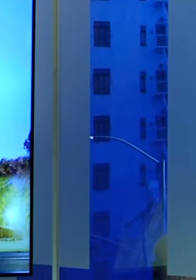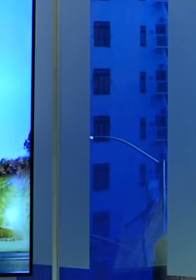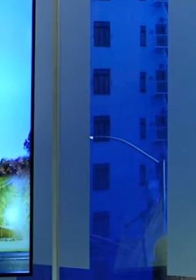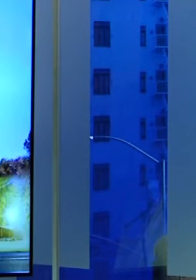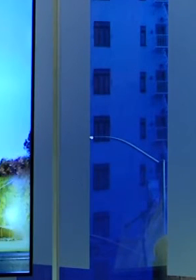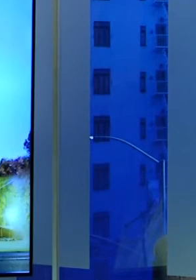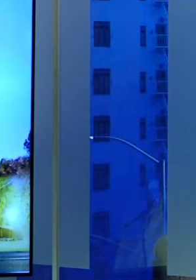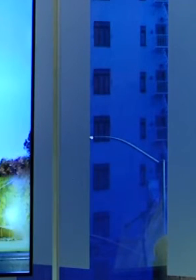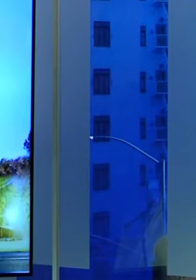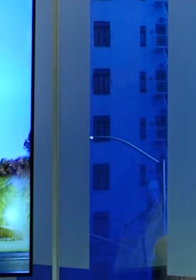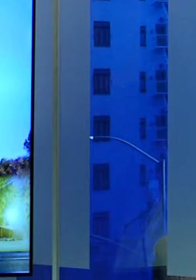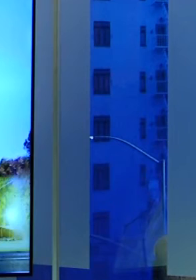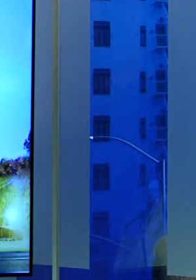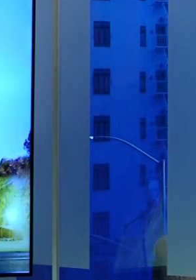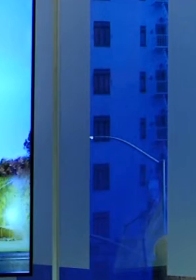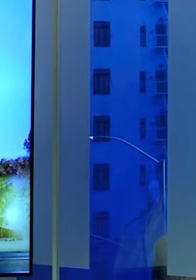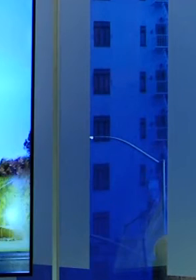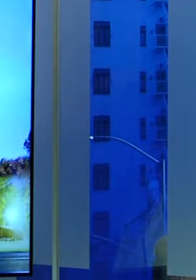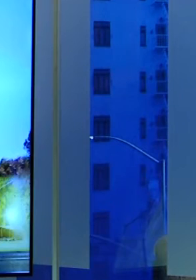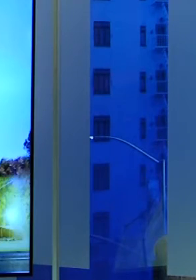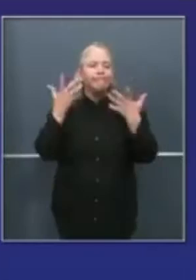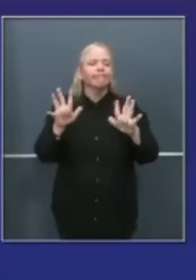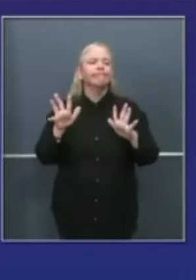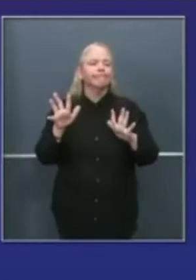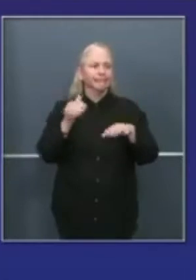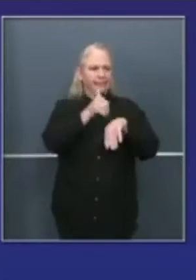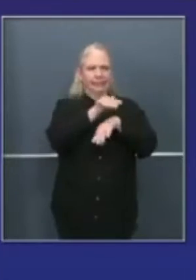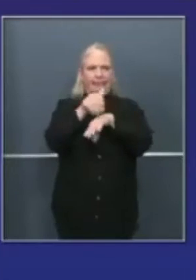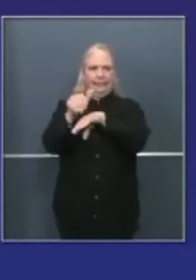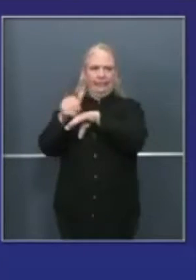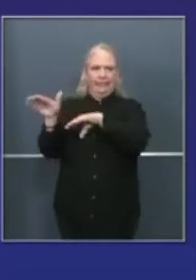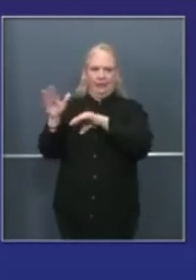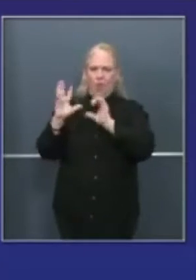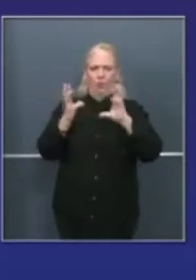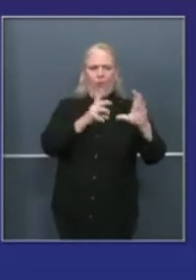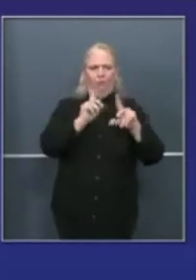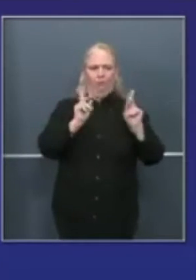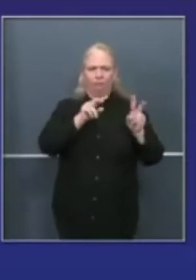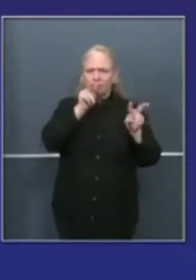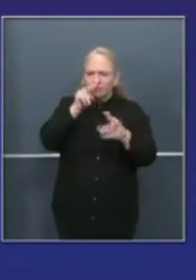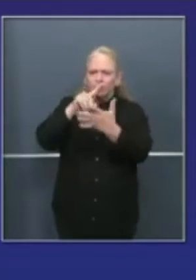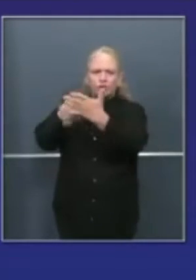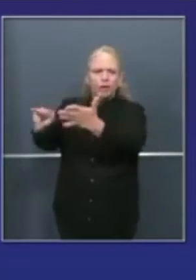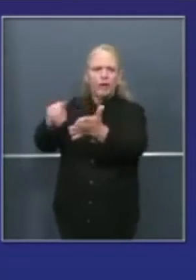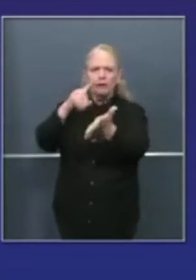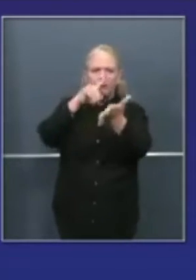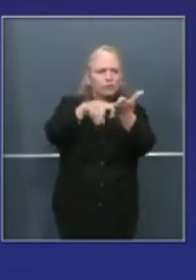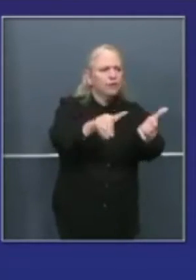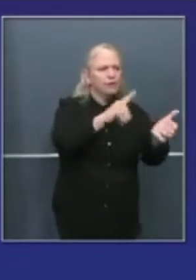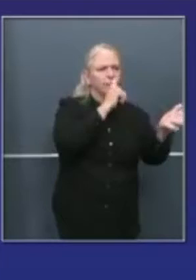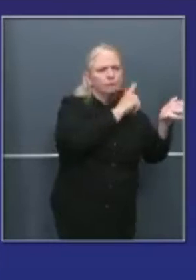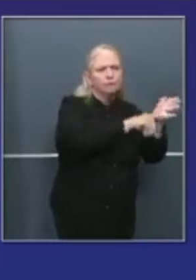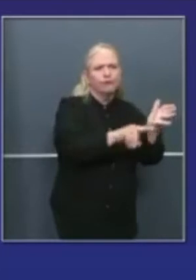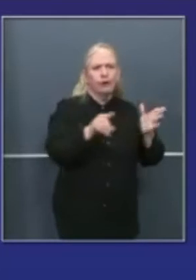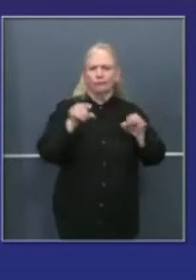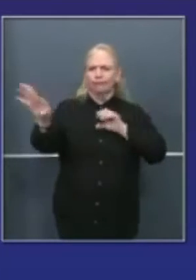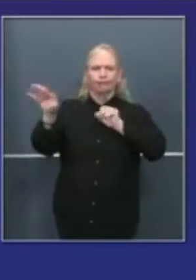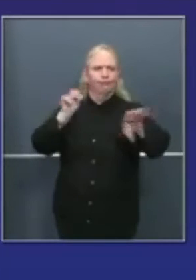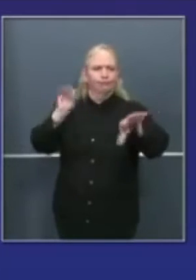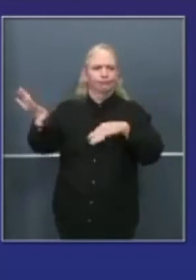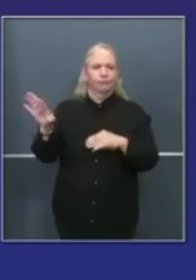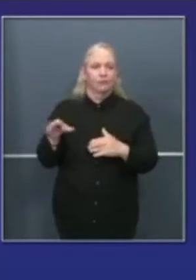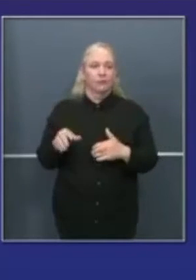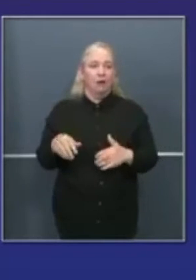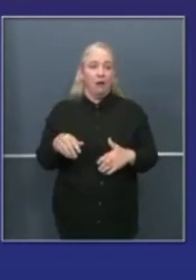alcoholic beverage control to enforce orders. Areas. We had close to 6,000 in-person visits to bars